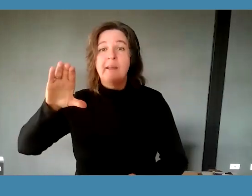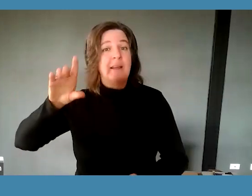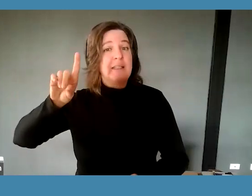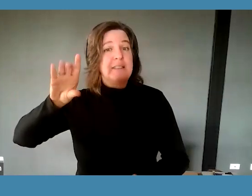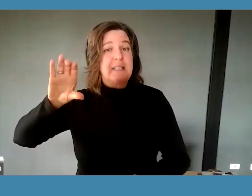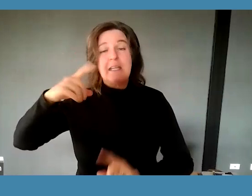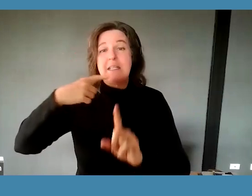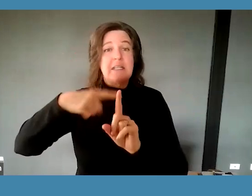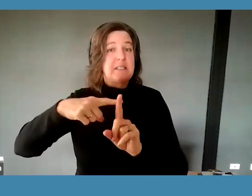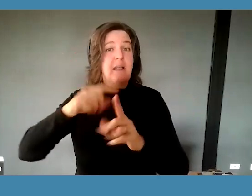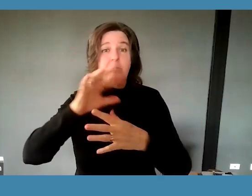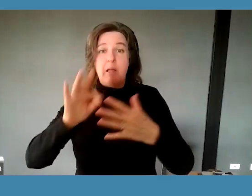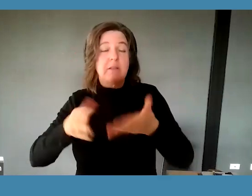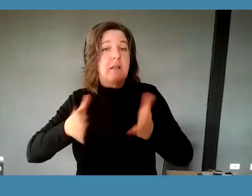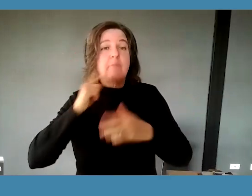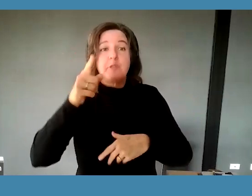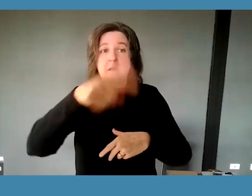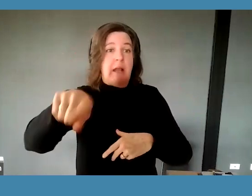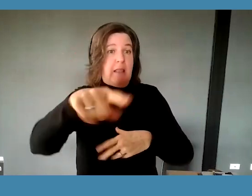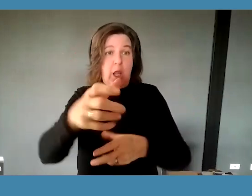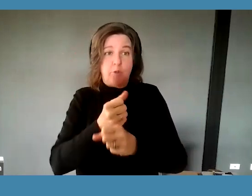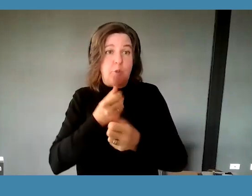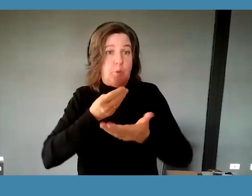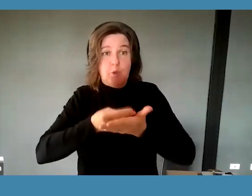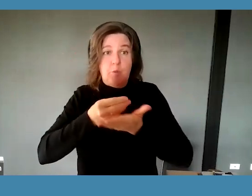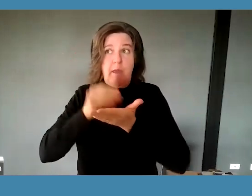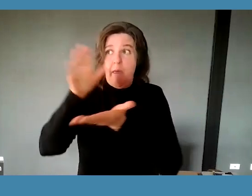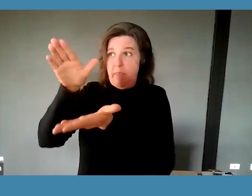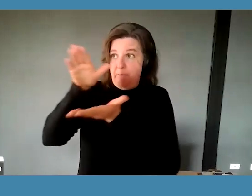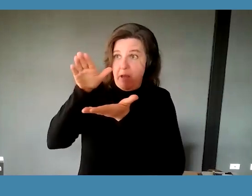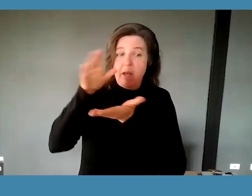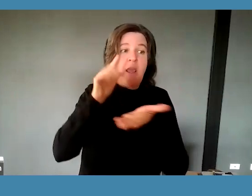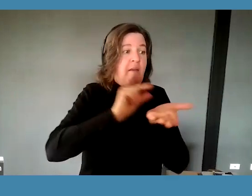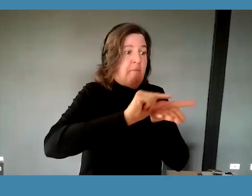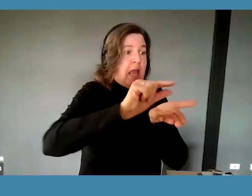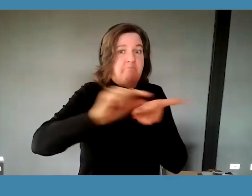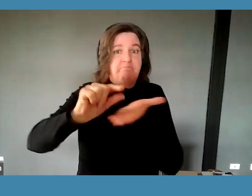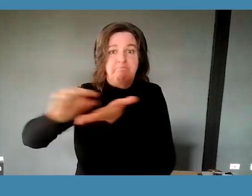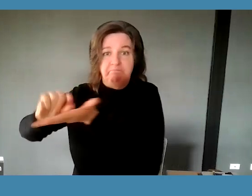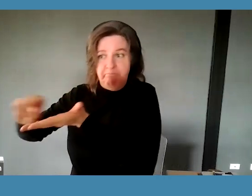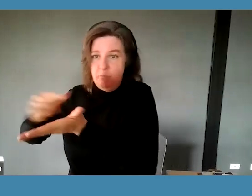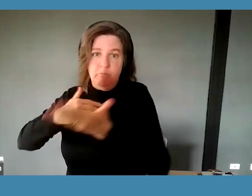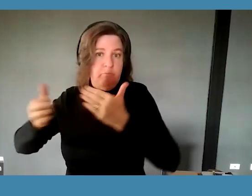your money and divvy it up the way you want, and you can pay caregivers higher rates